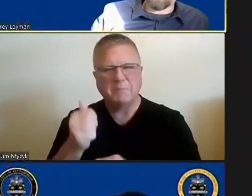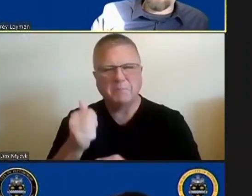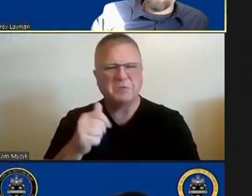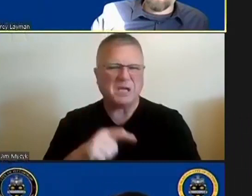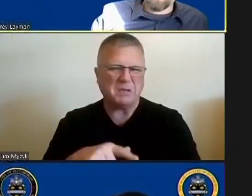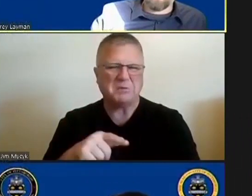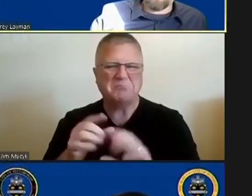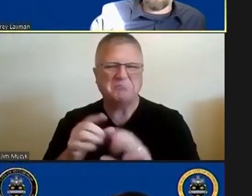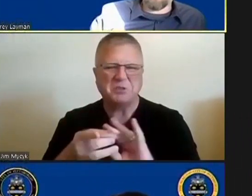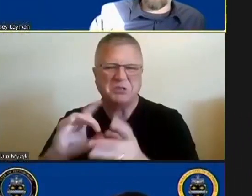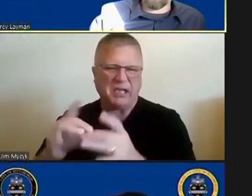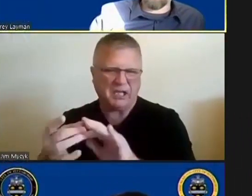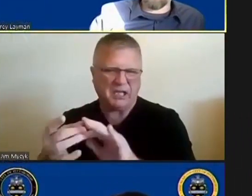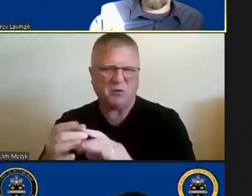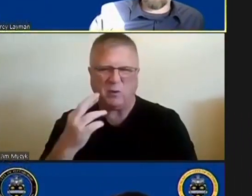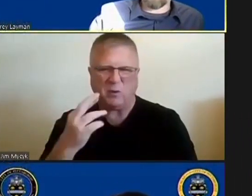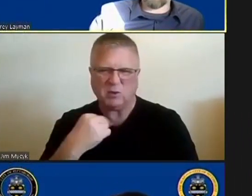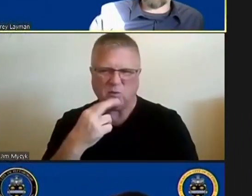they are